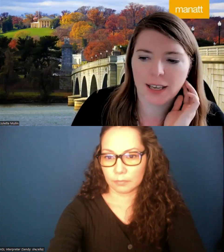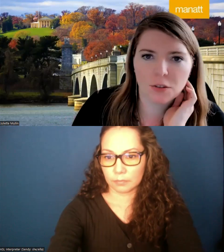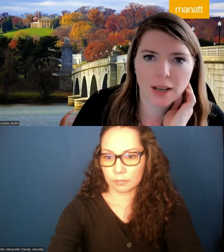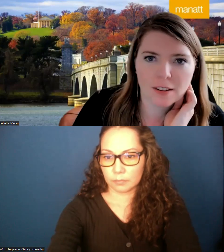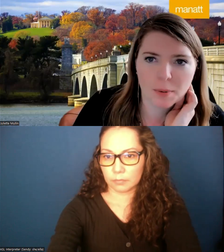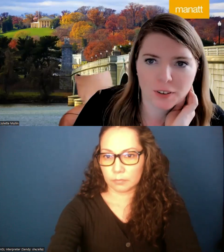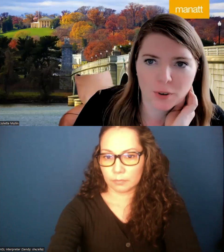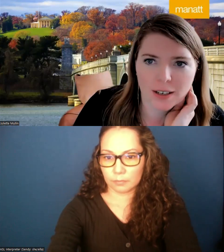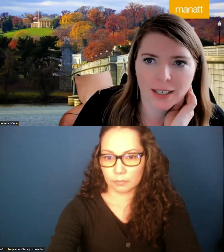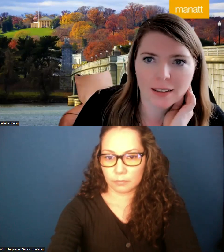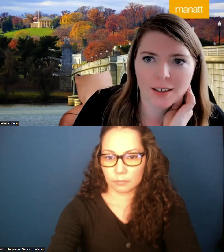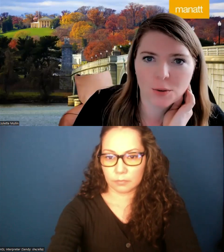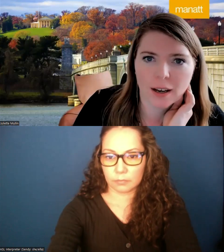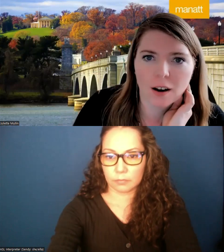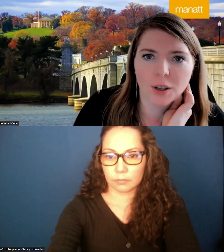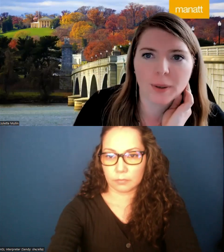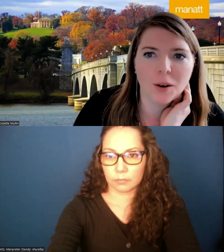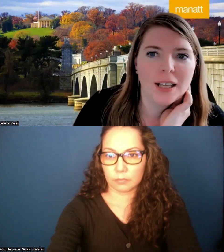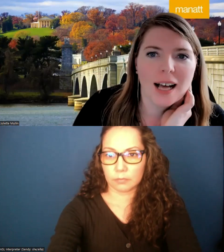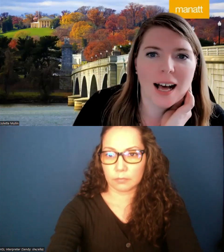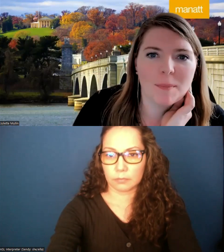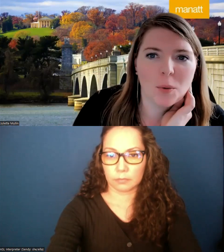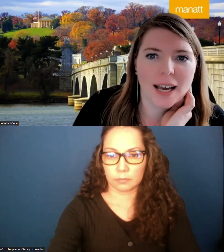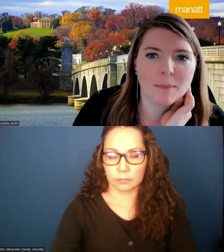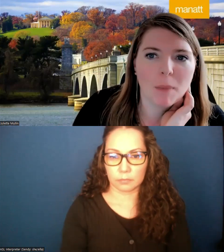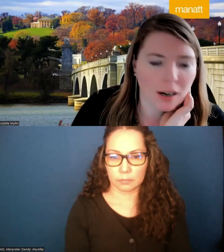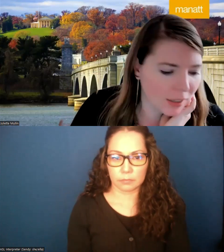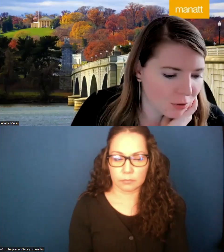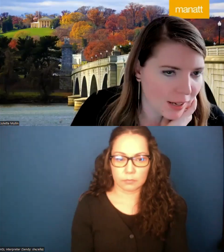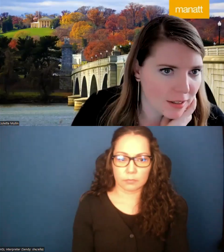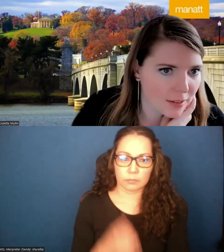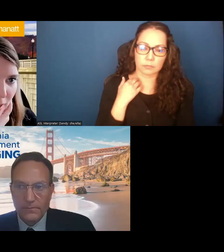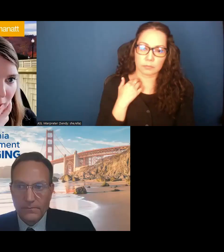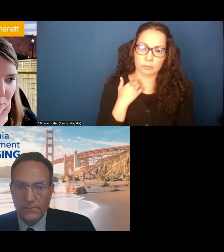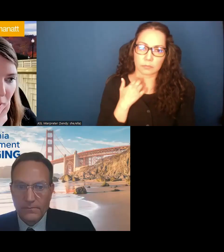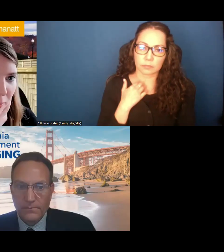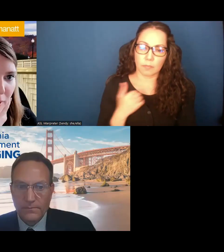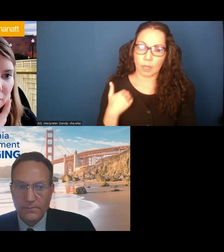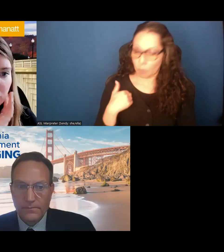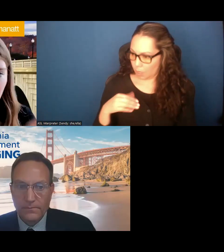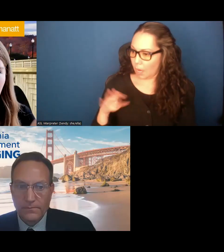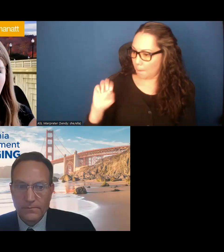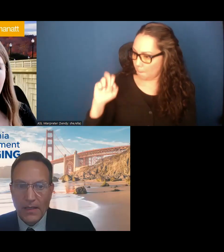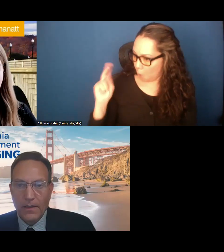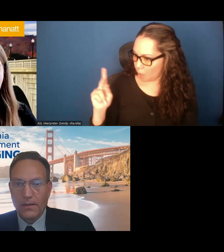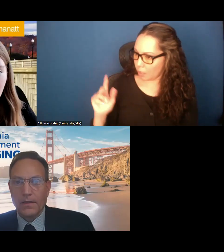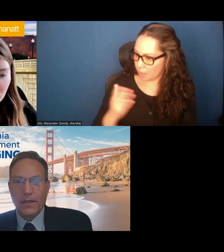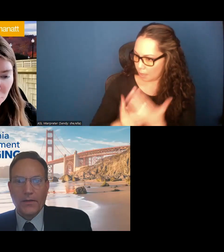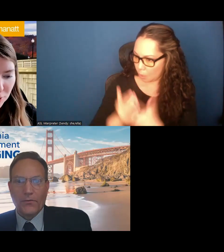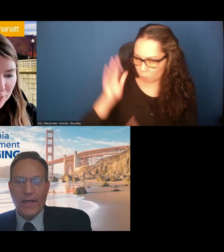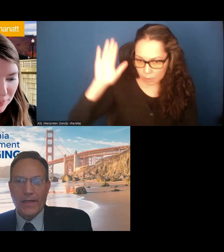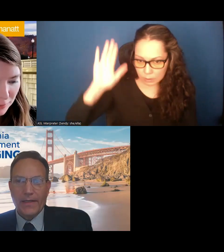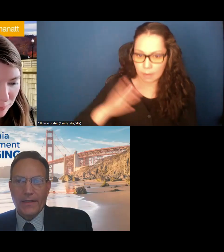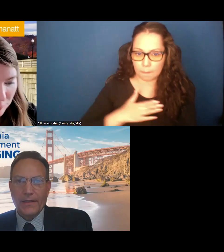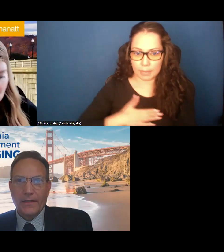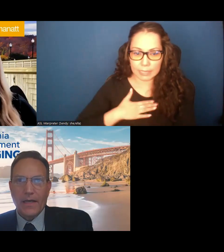I can see their hands raised, but for some reason I can't see who they are. Oh, here we go. We have Mark who's raised his hand. Mark, please take